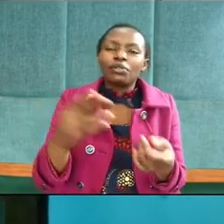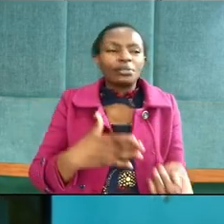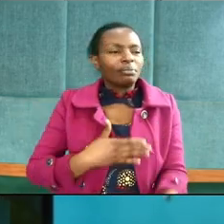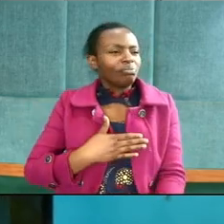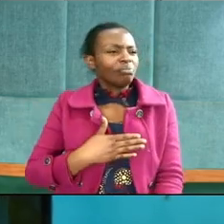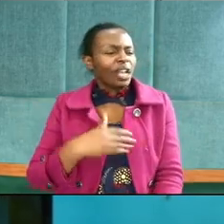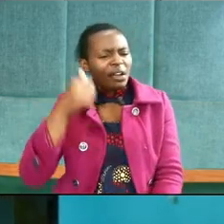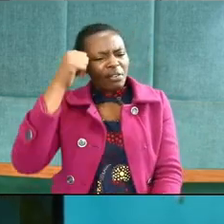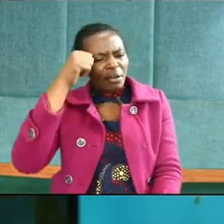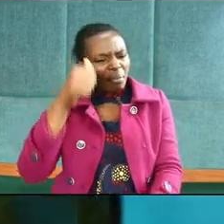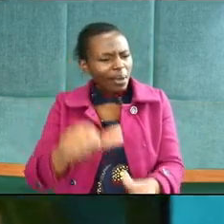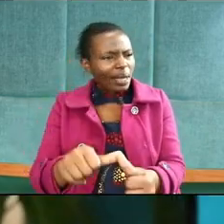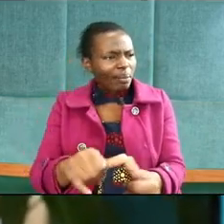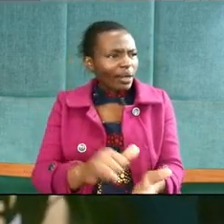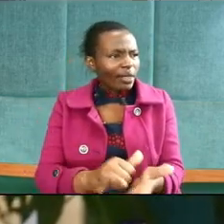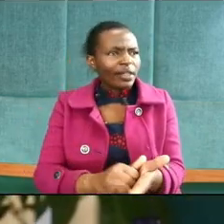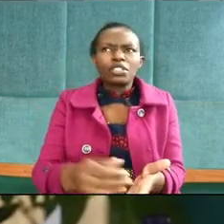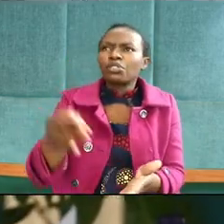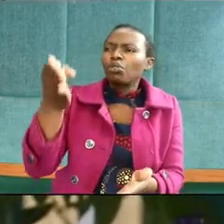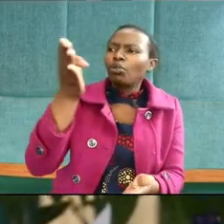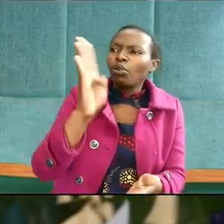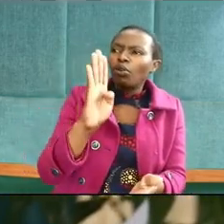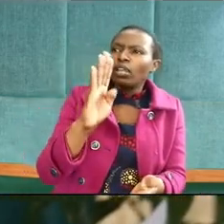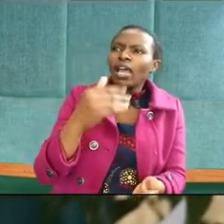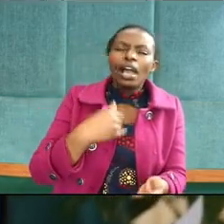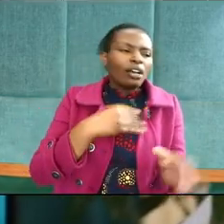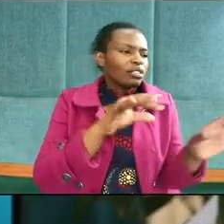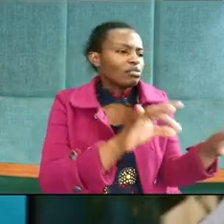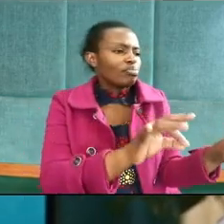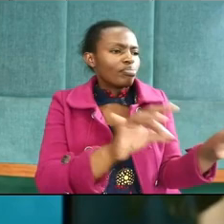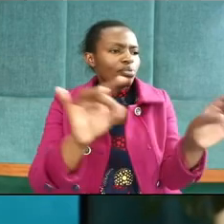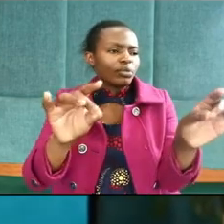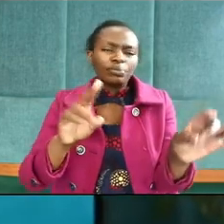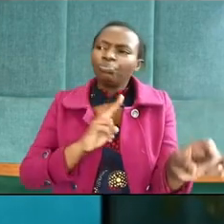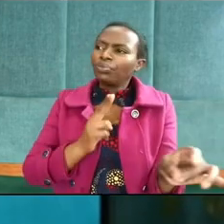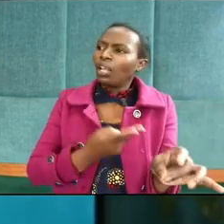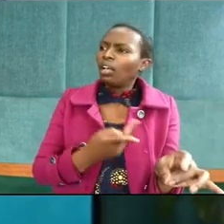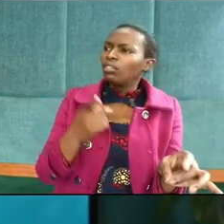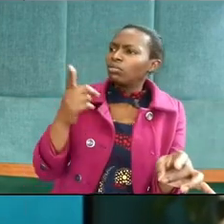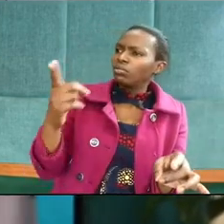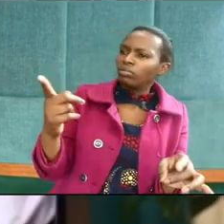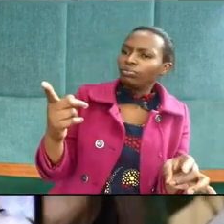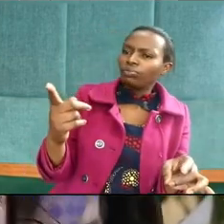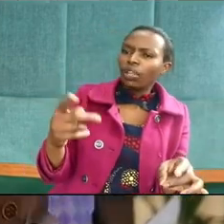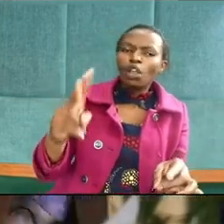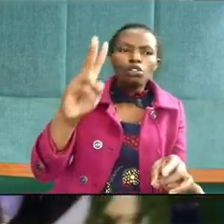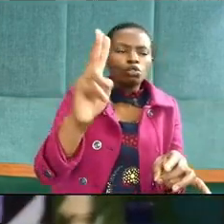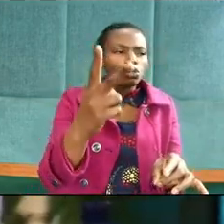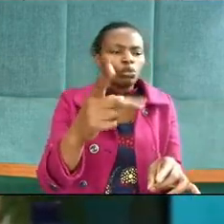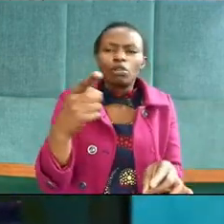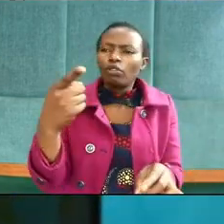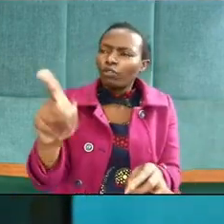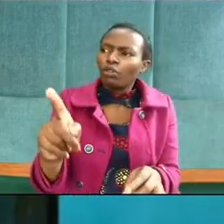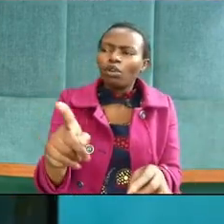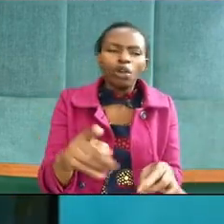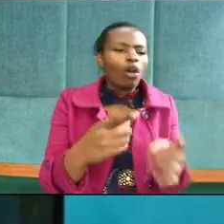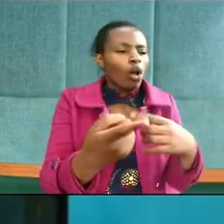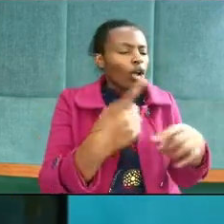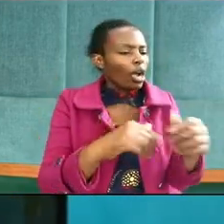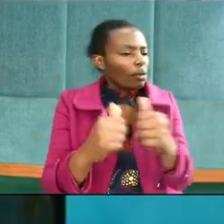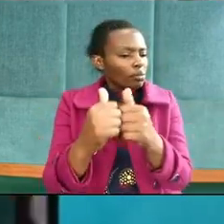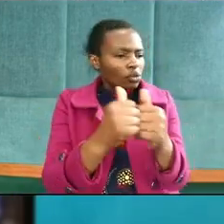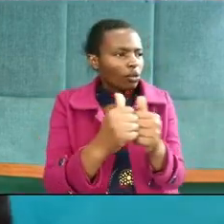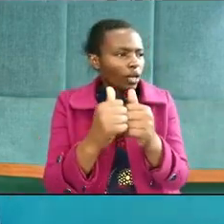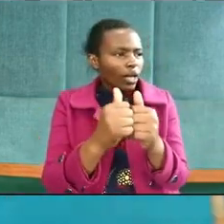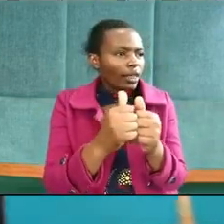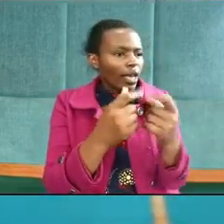But remember, God has brought you that when you are two of you, you put yourselves together,